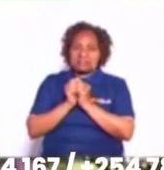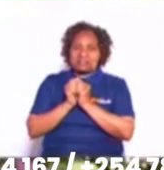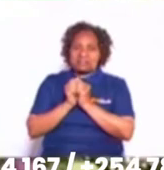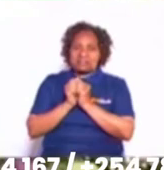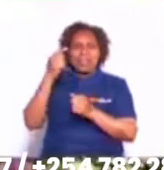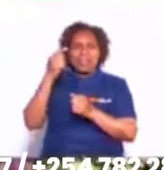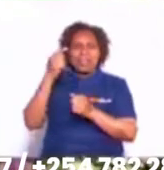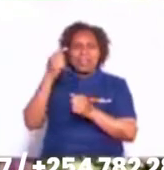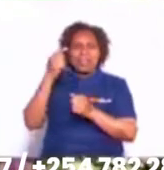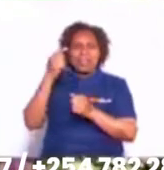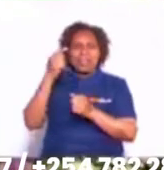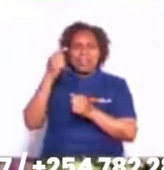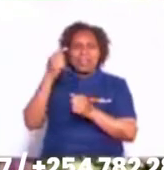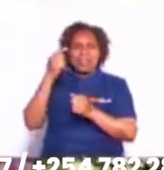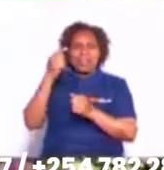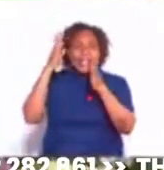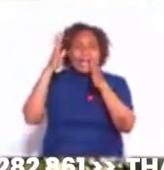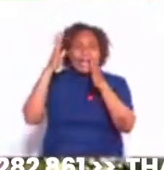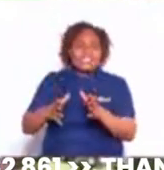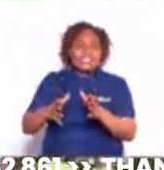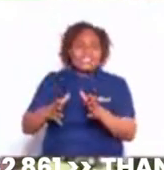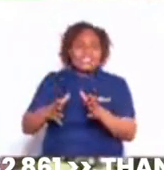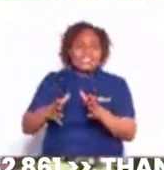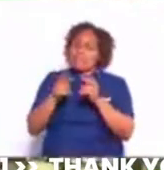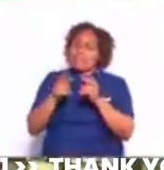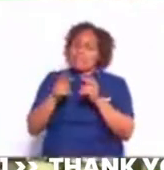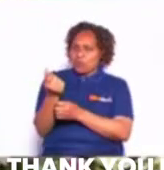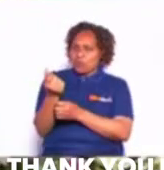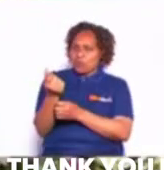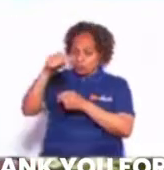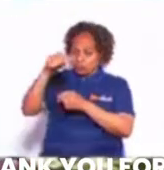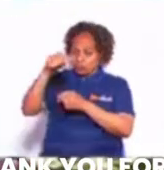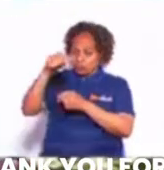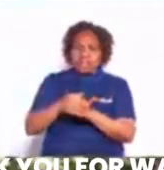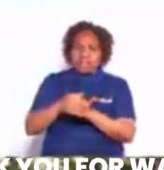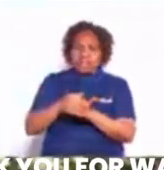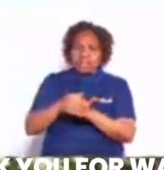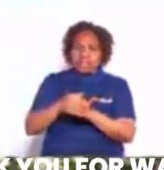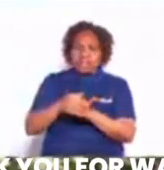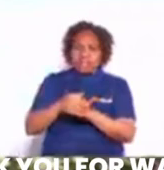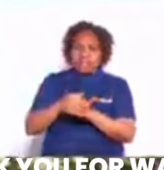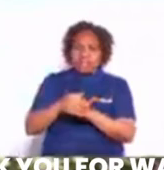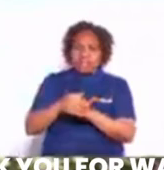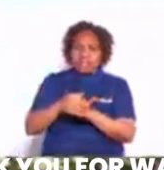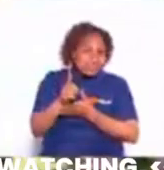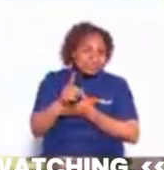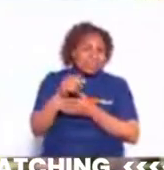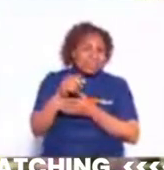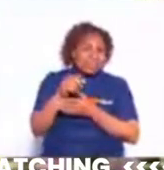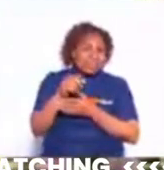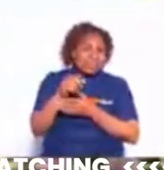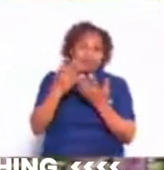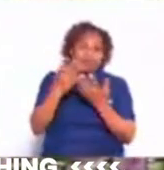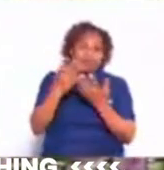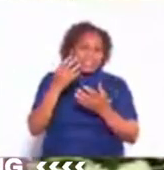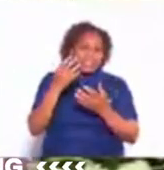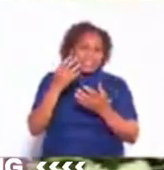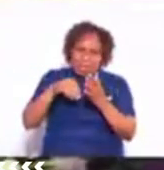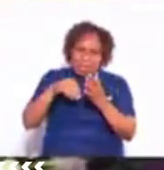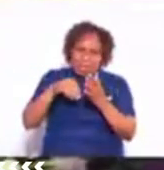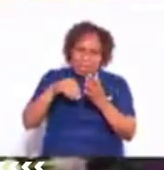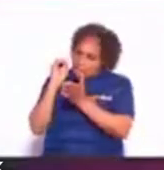Thinkers are very few nowadays. If you want to know that I'm right, just post anything on social